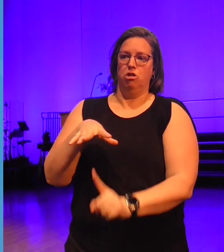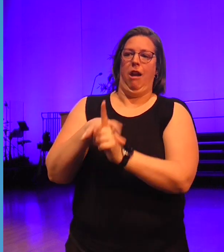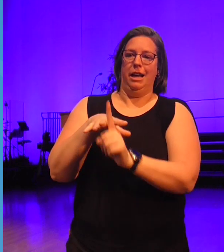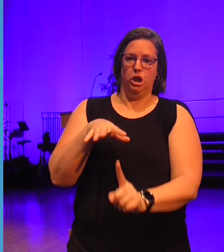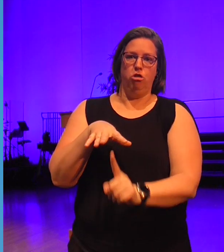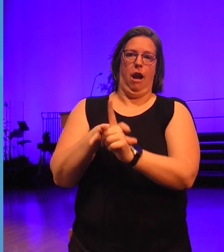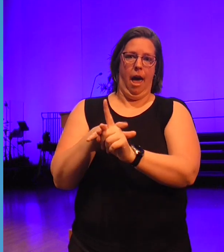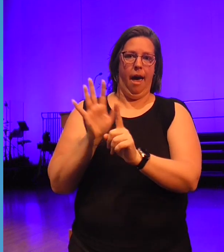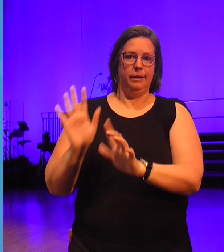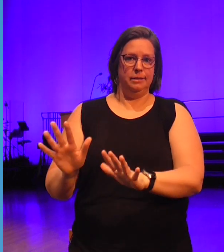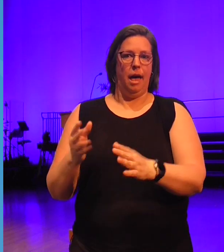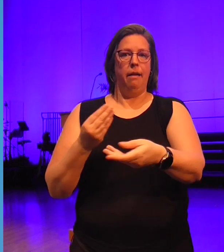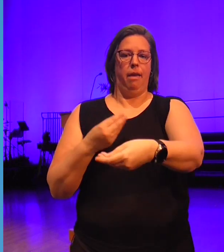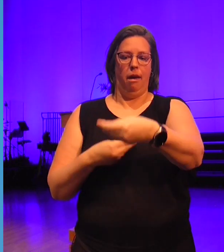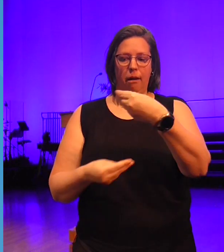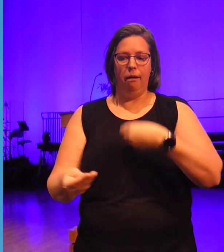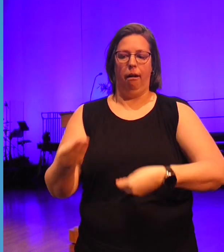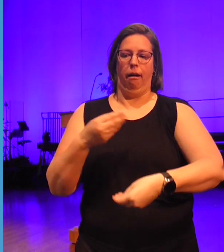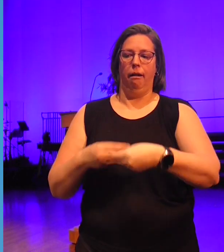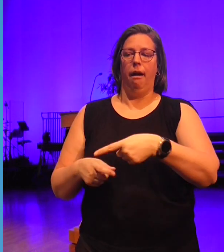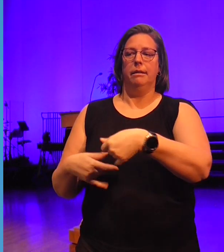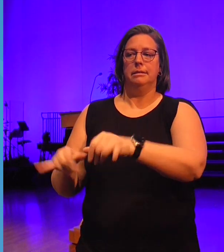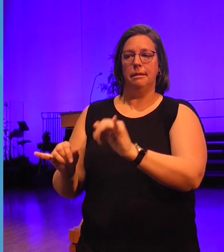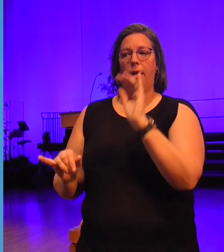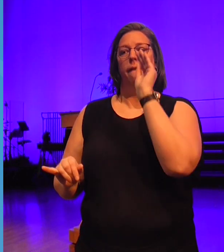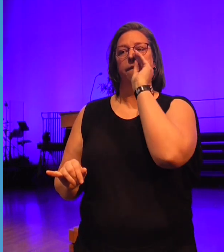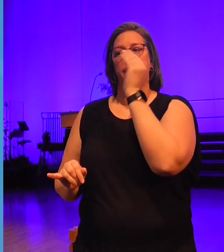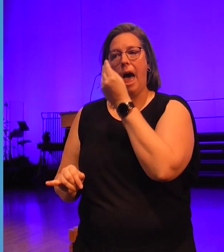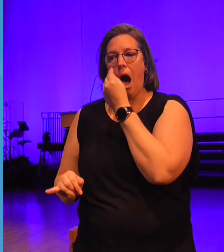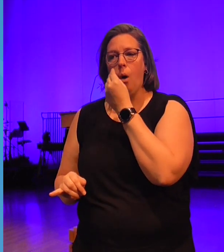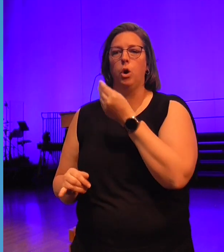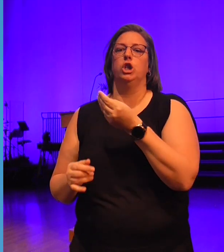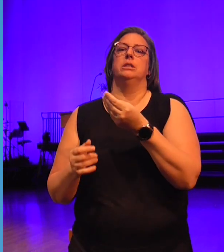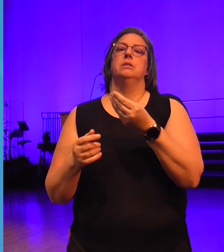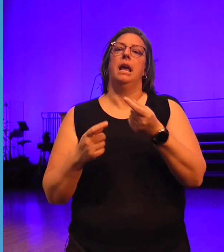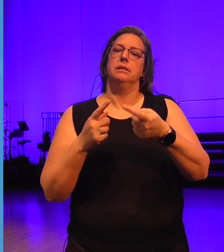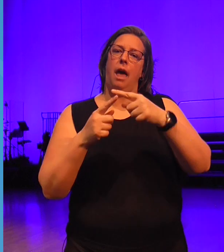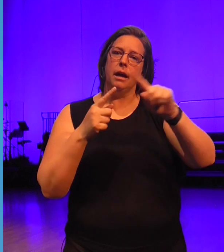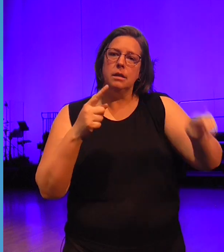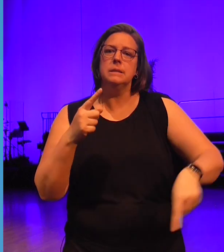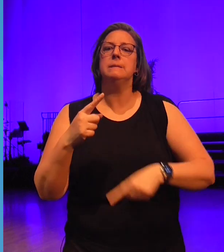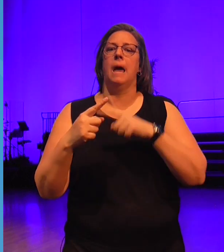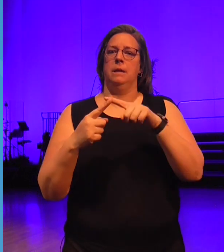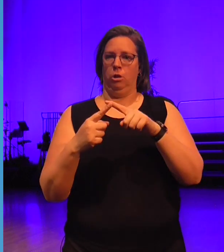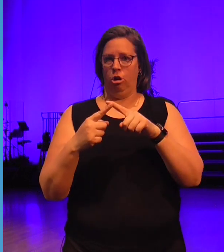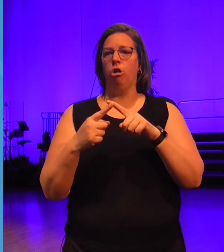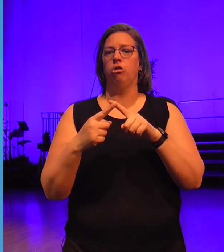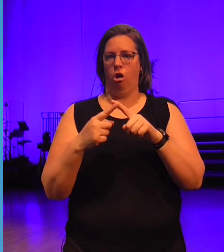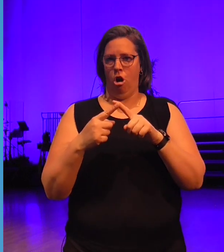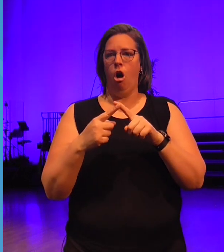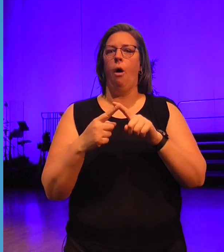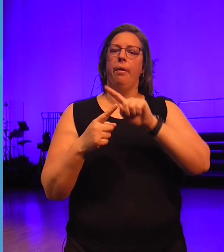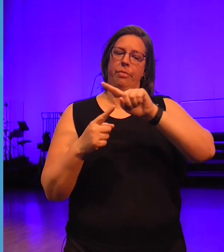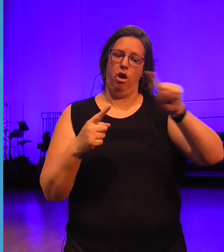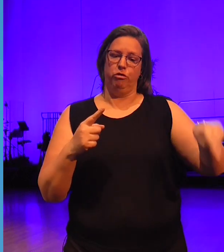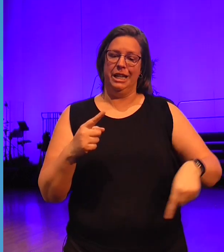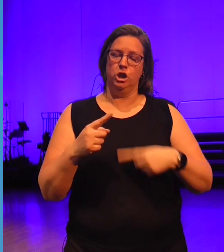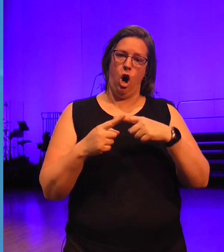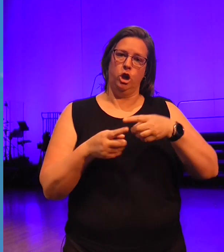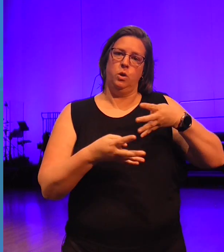Now they flower, and flowering still homeward, returning to the root. The return to the root is